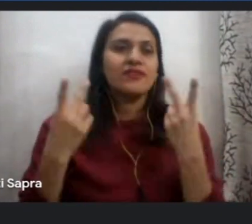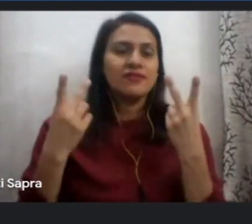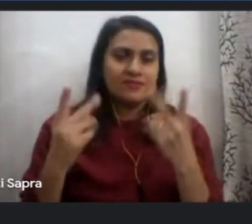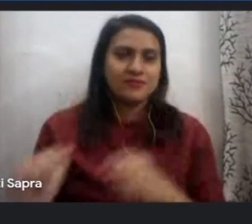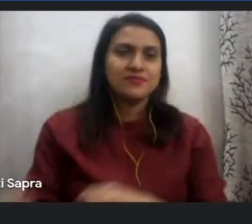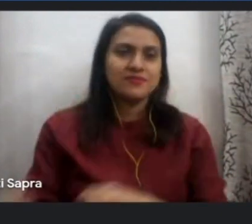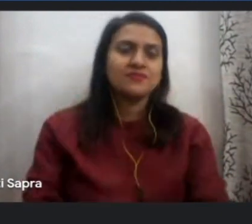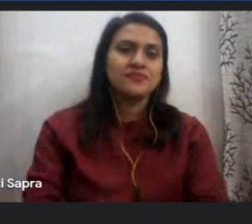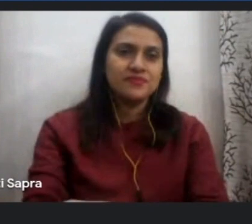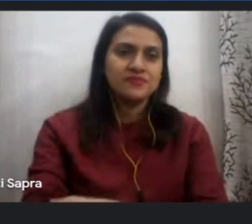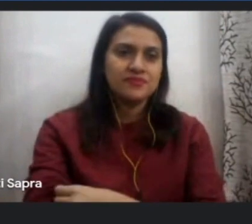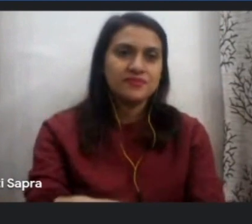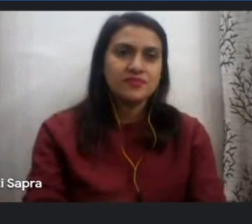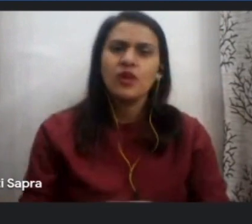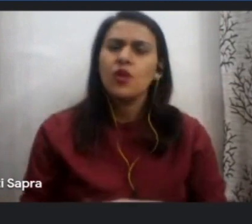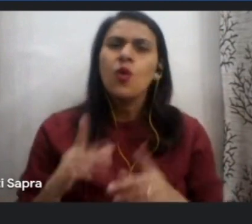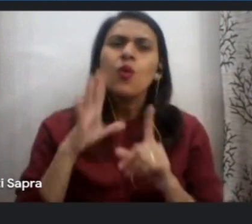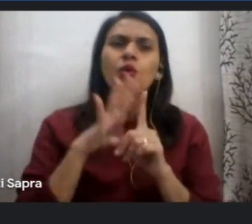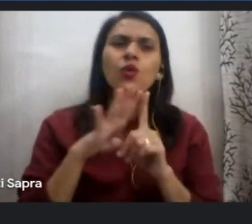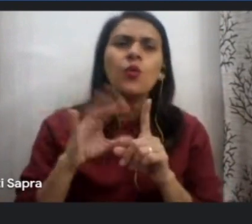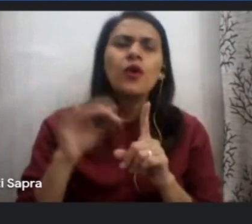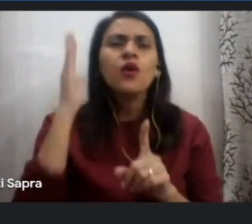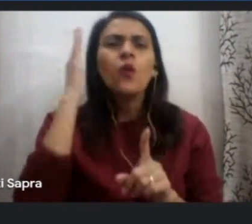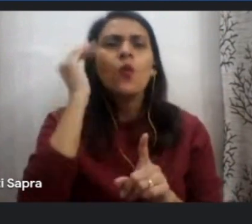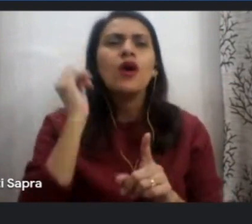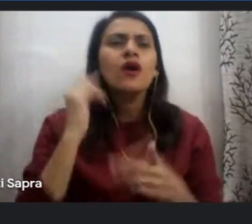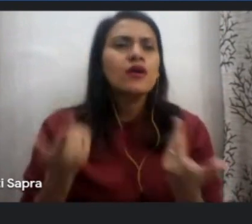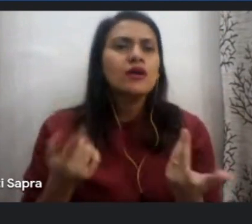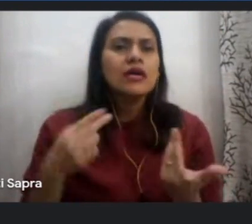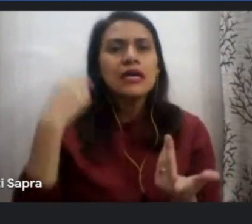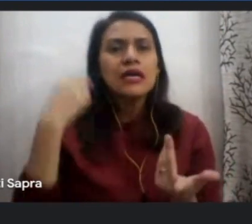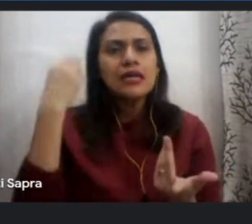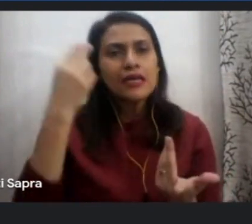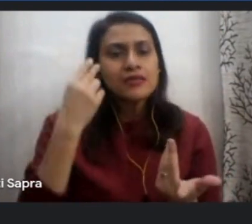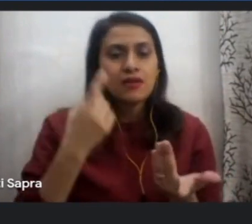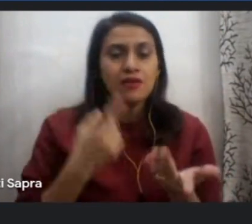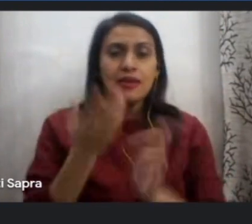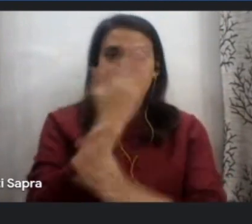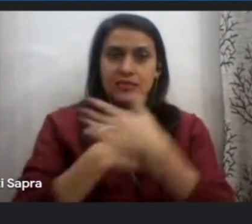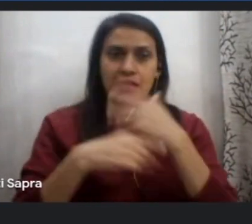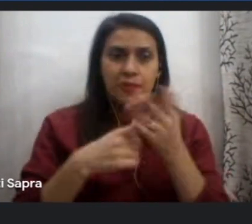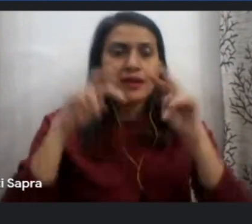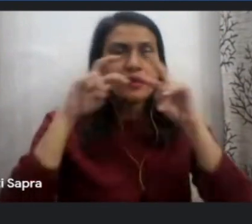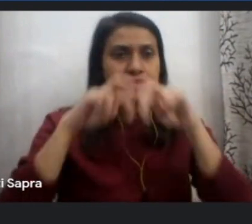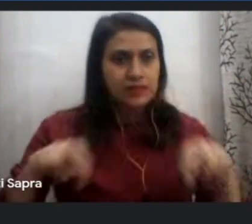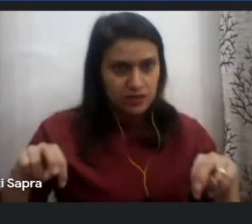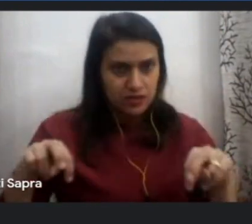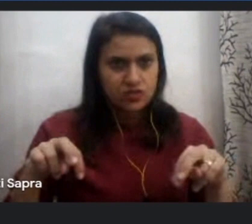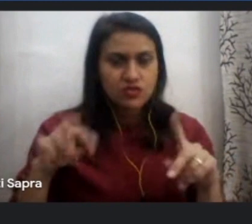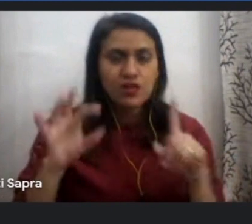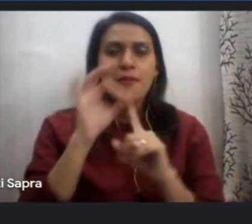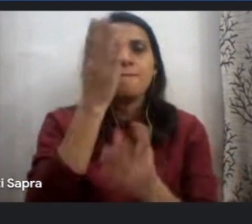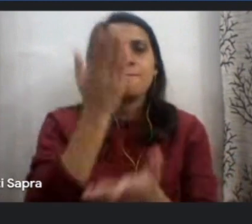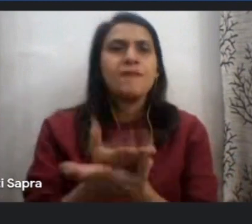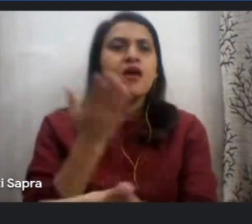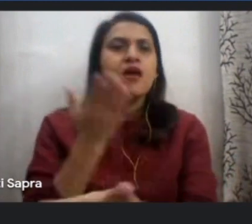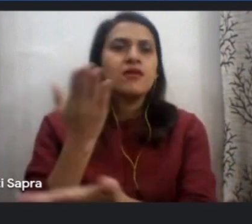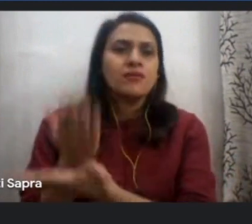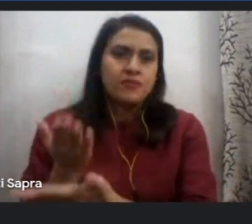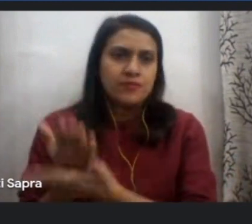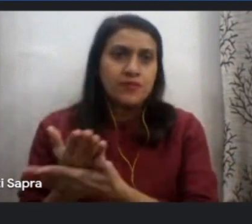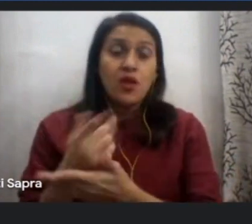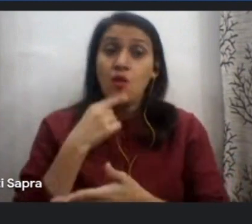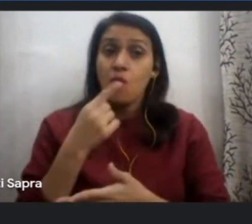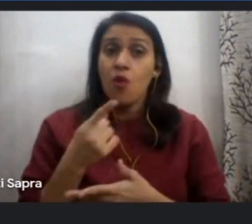important reason for why we're doing this is also looking at disability research with the participants. Nothing without us